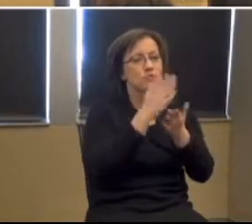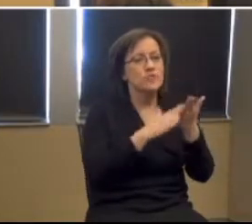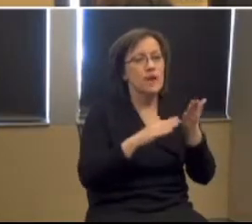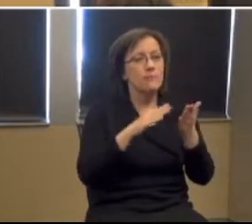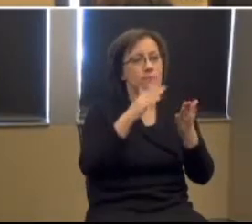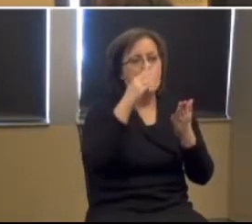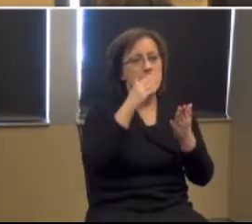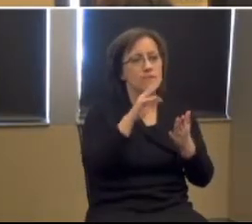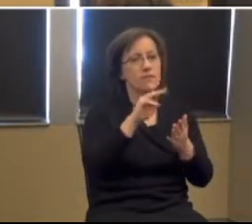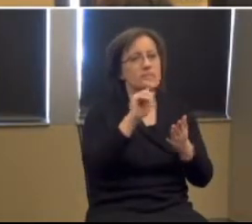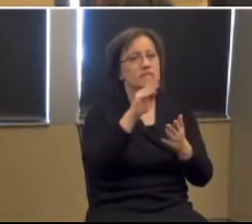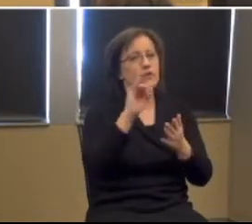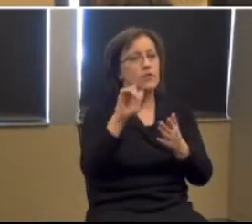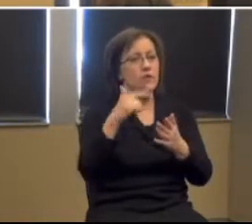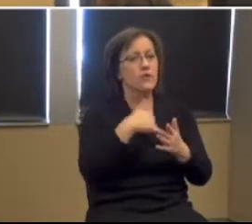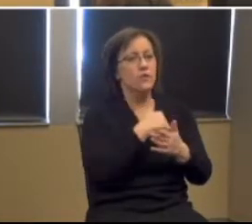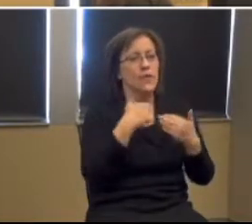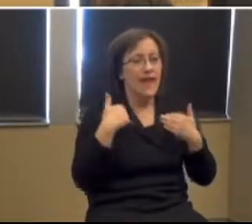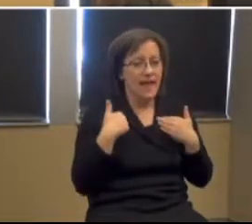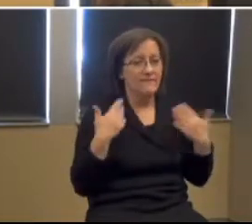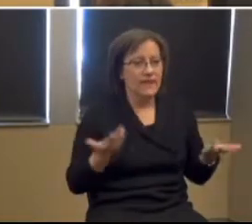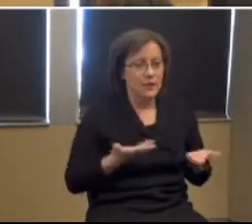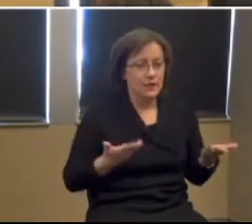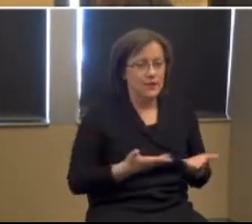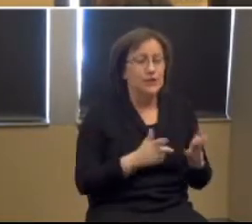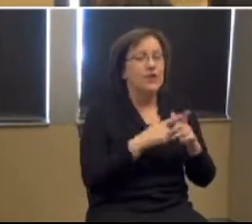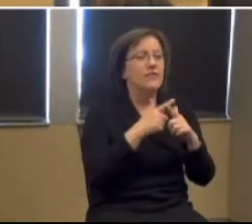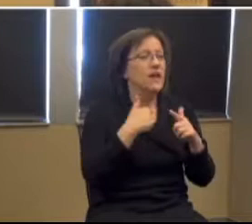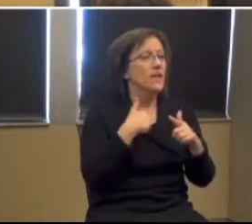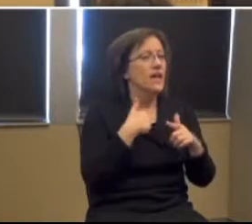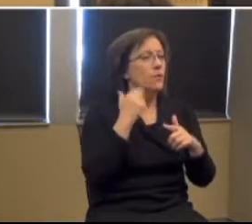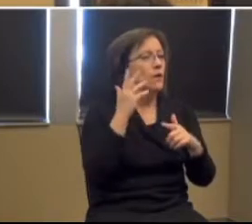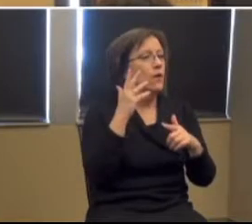are over here, and then we'll let you come team